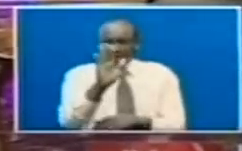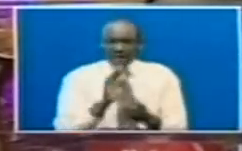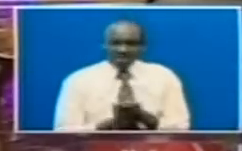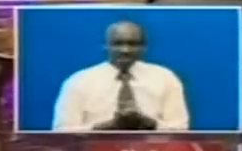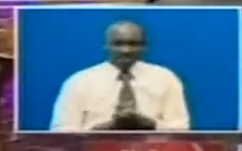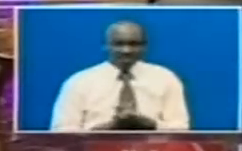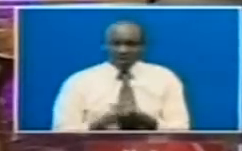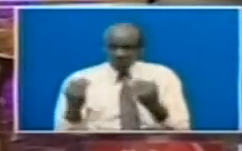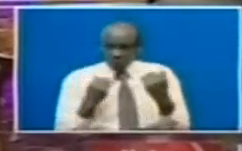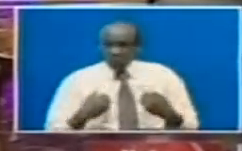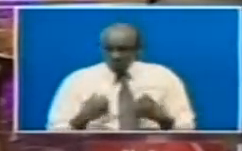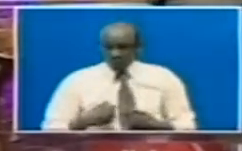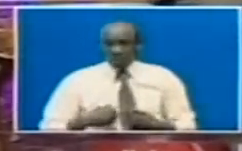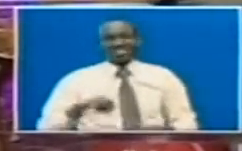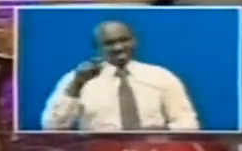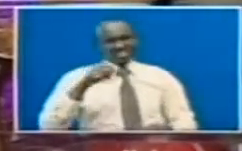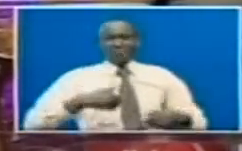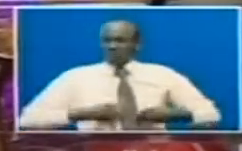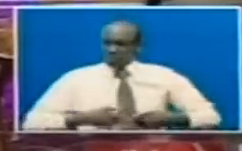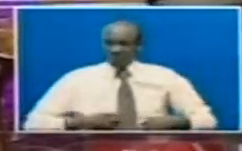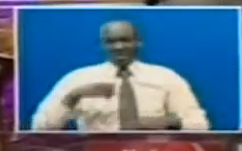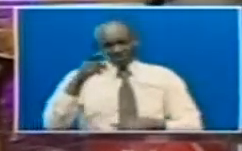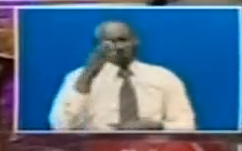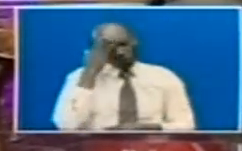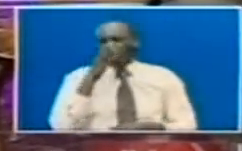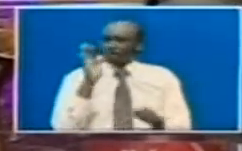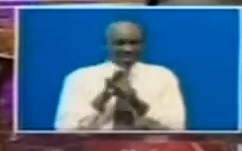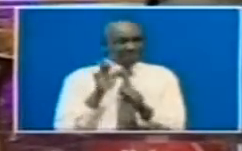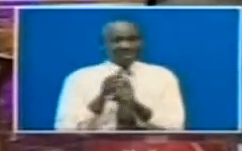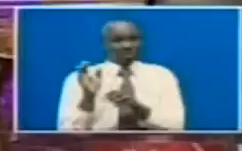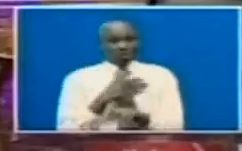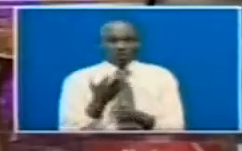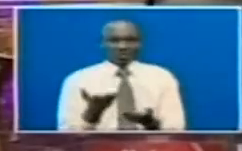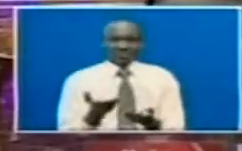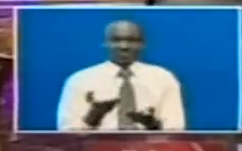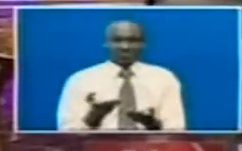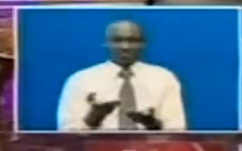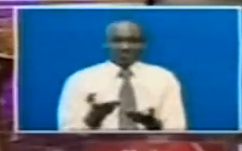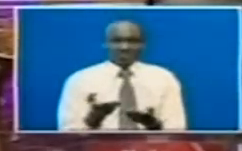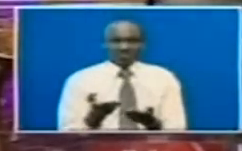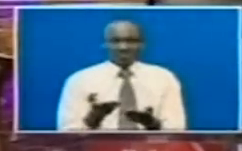What vijana vijana unajua most of them ni wanapaja kizizi nyingi